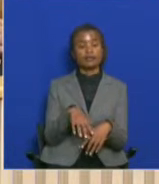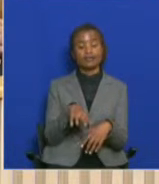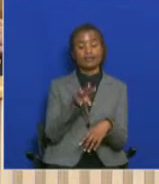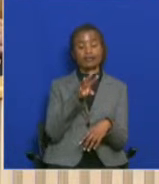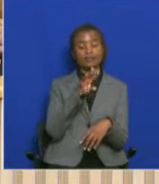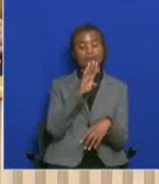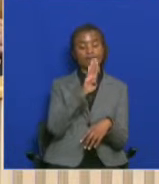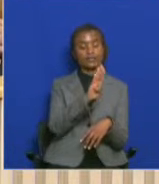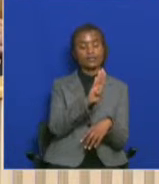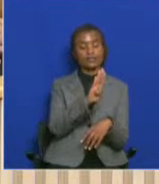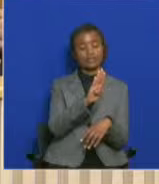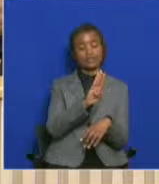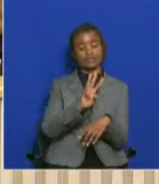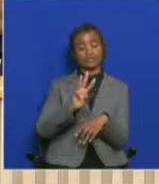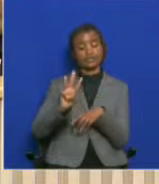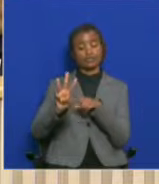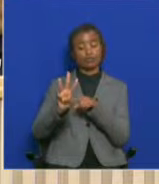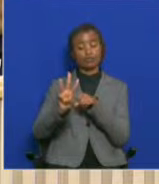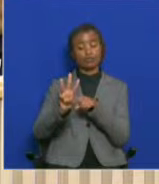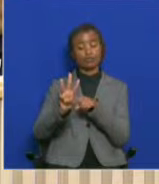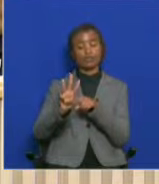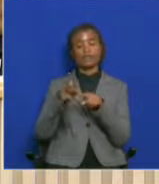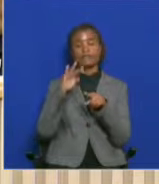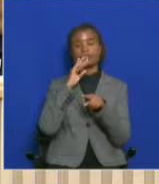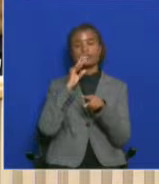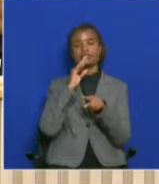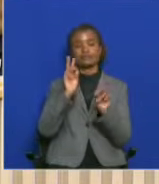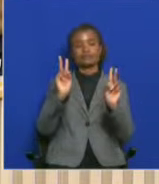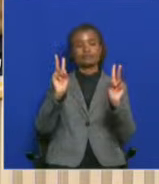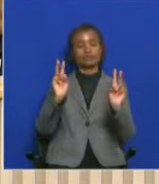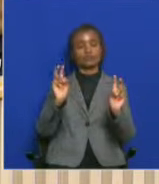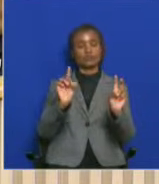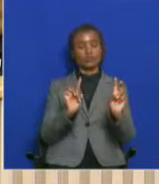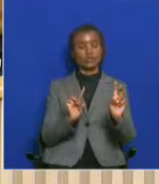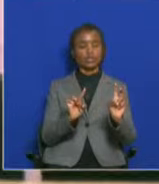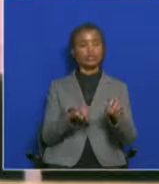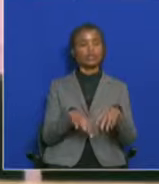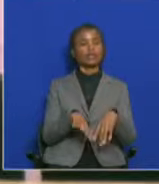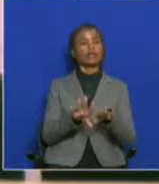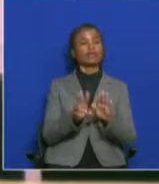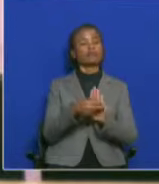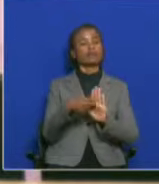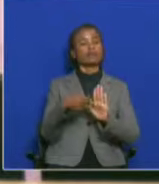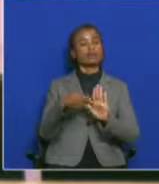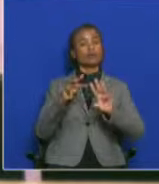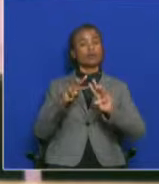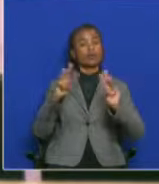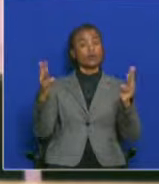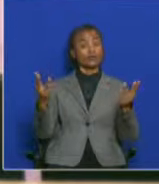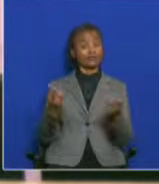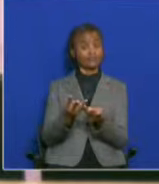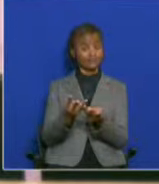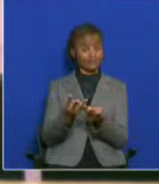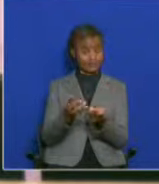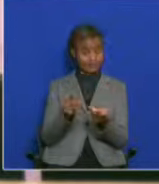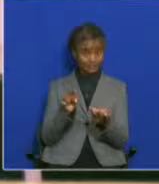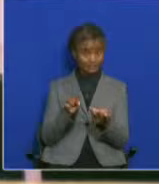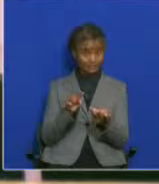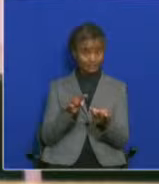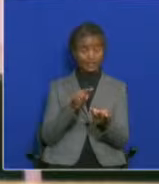a company that we will see features elsewhere in these chats, was mentioned in these